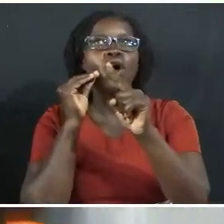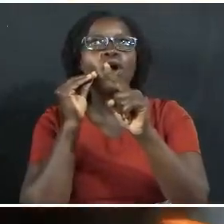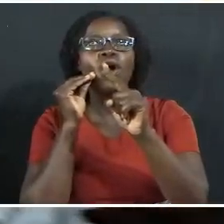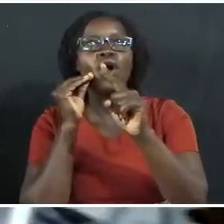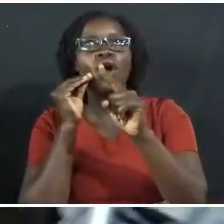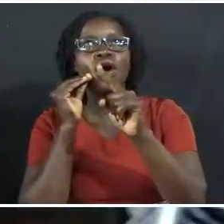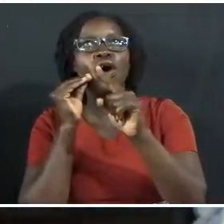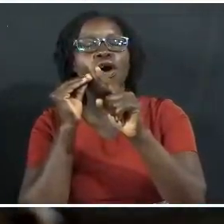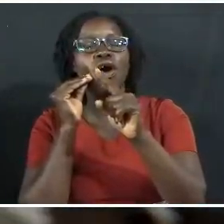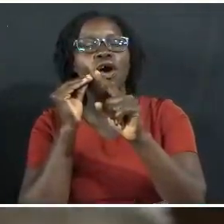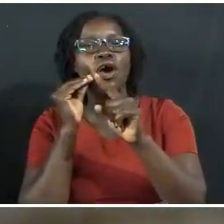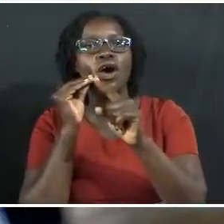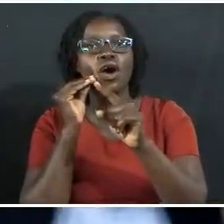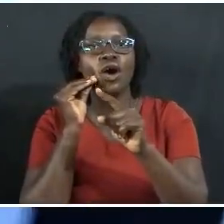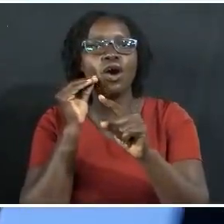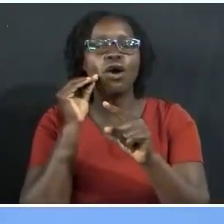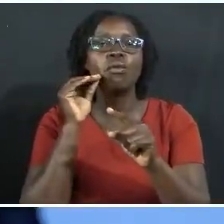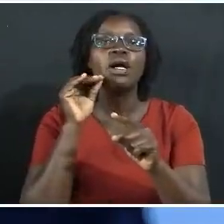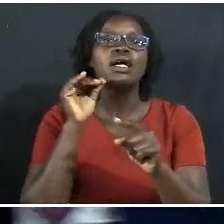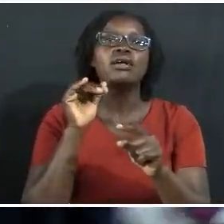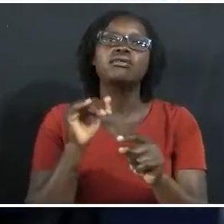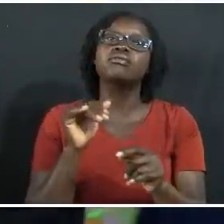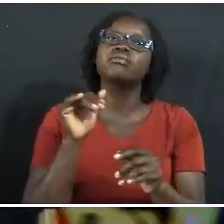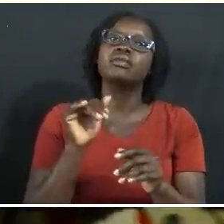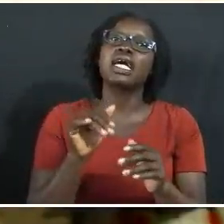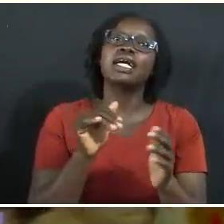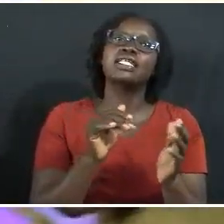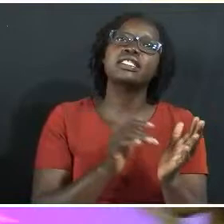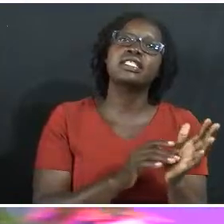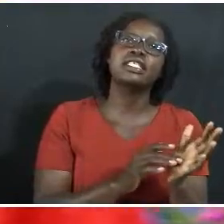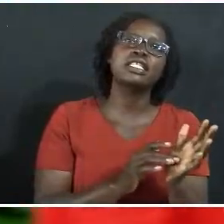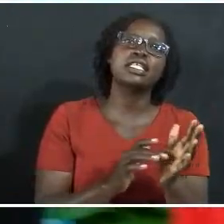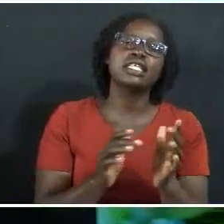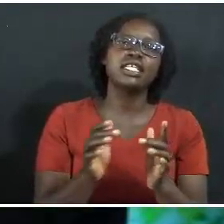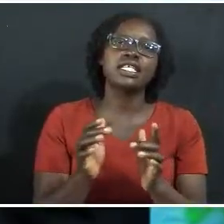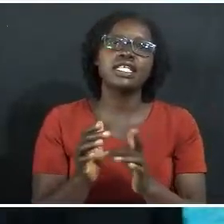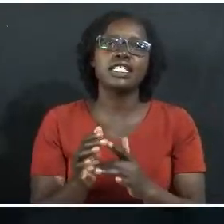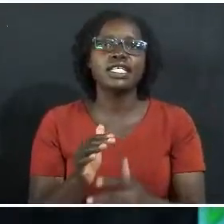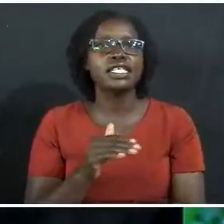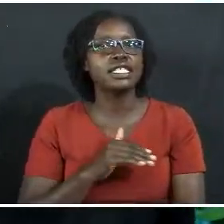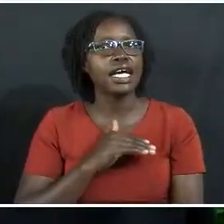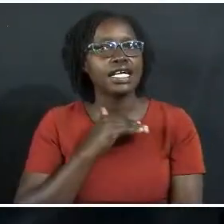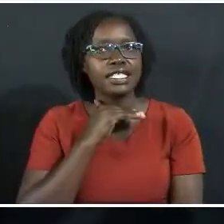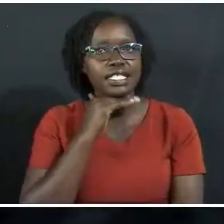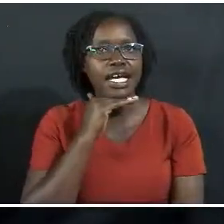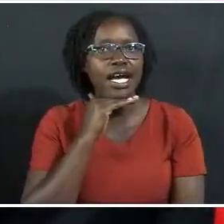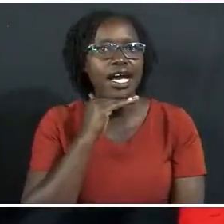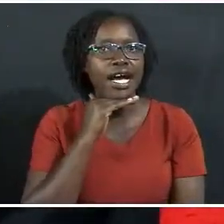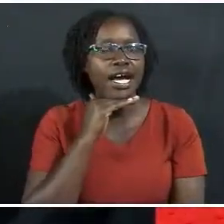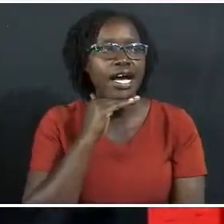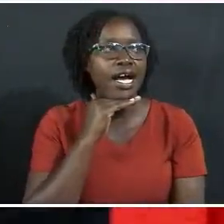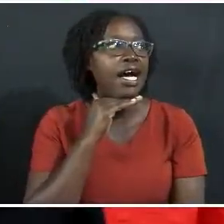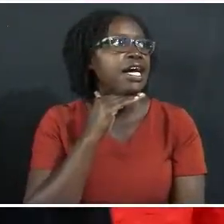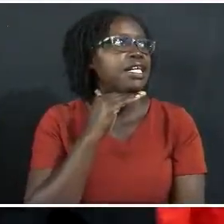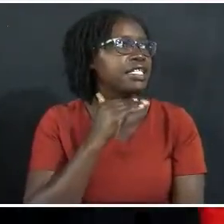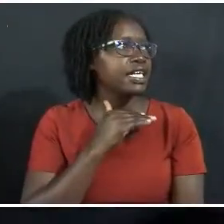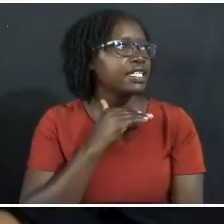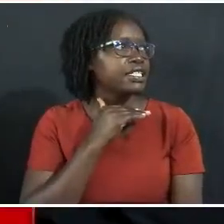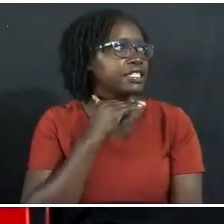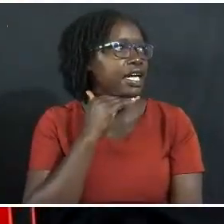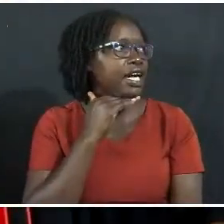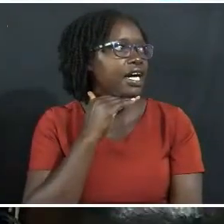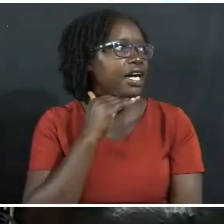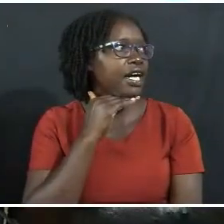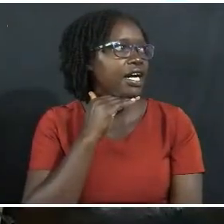that rededicate yourself to Christ today, the doors are opened. Make the